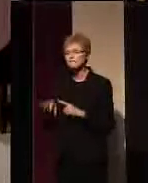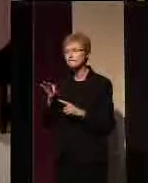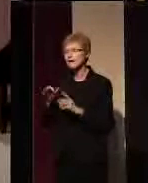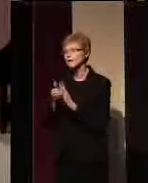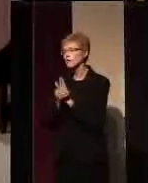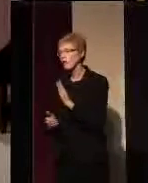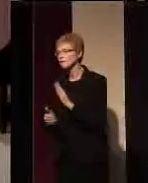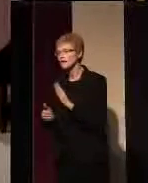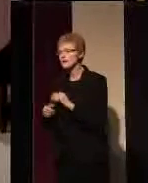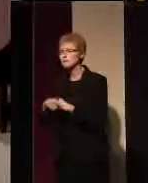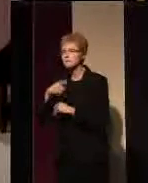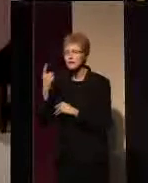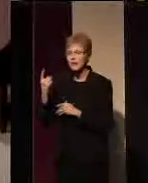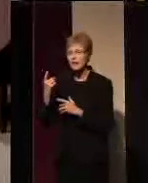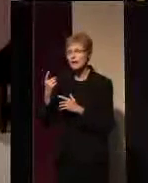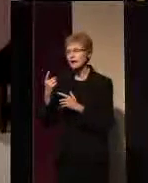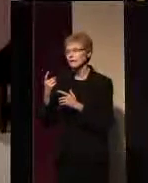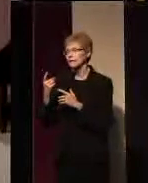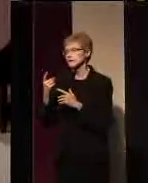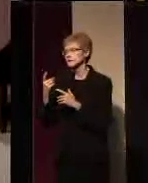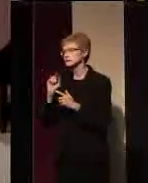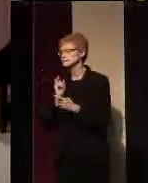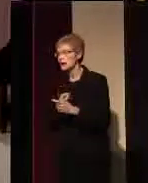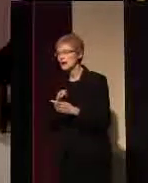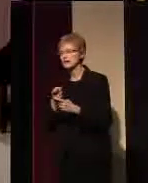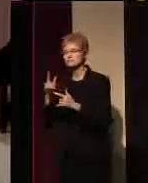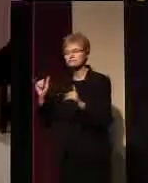applicant, then I don't think they're looking in the right places.